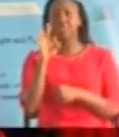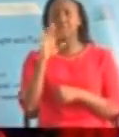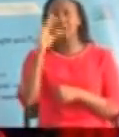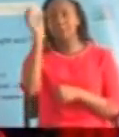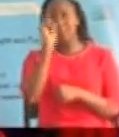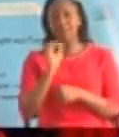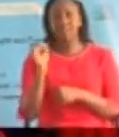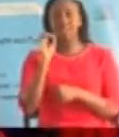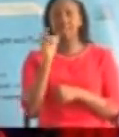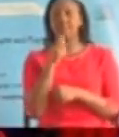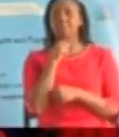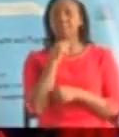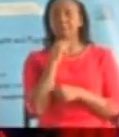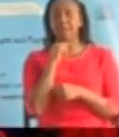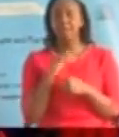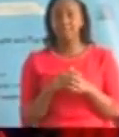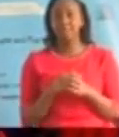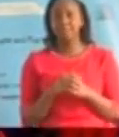63.3% males.